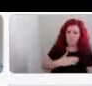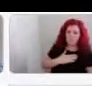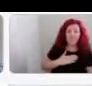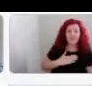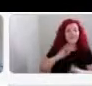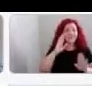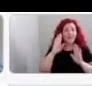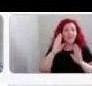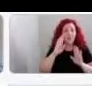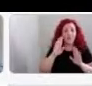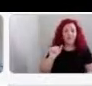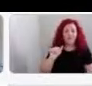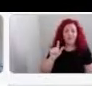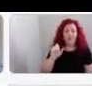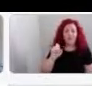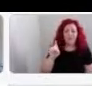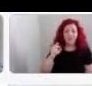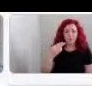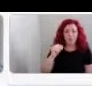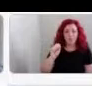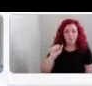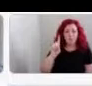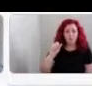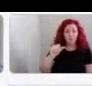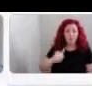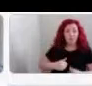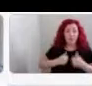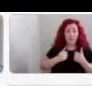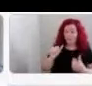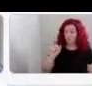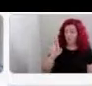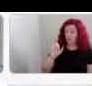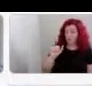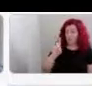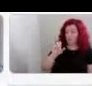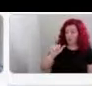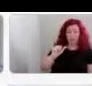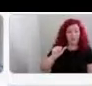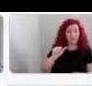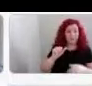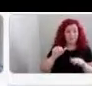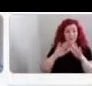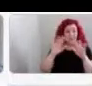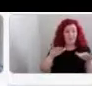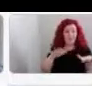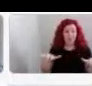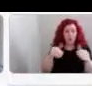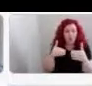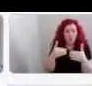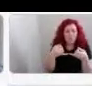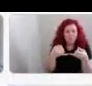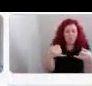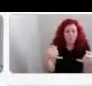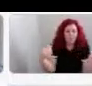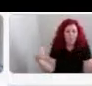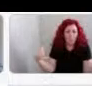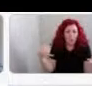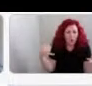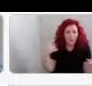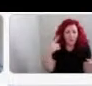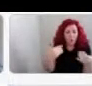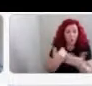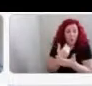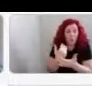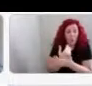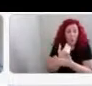everybody my name is alex rosado i live in the arcadia neighborhood right at the border of what the new legislative district uh for in the